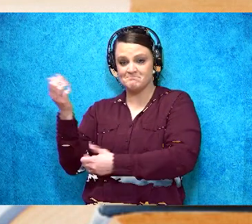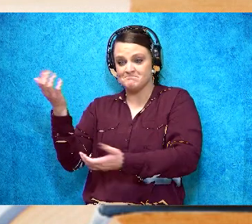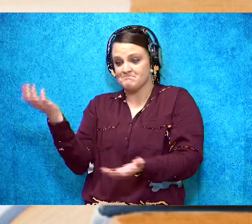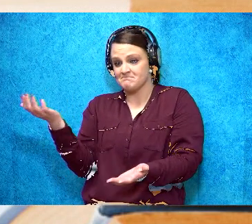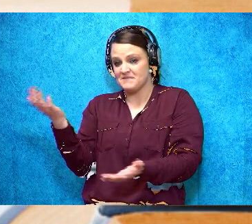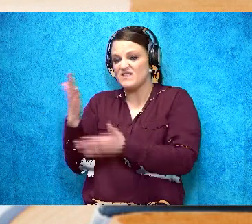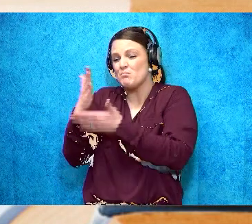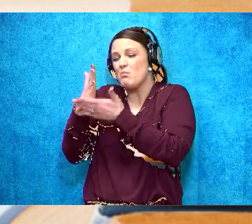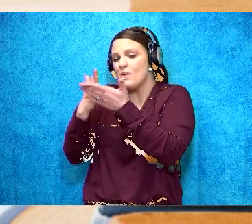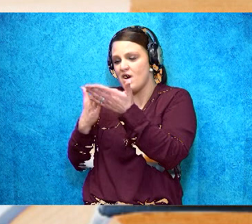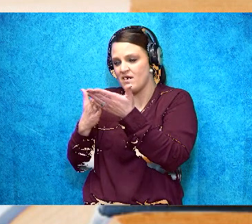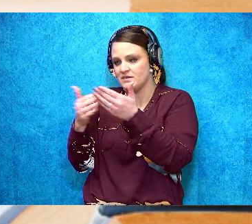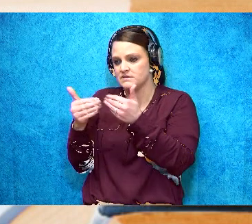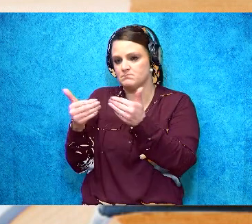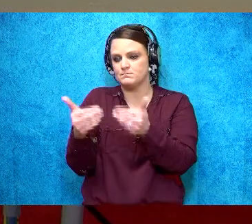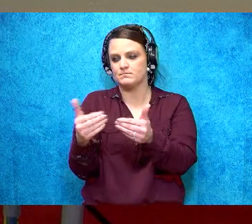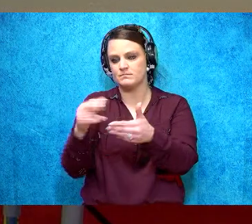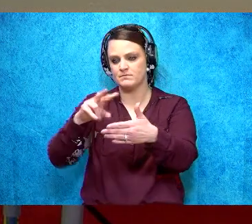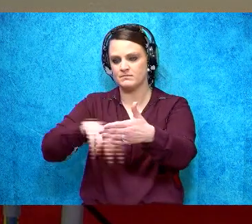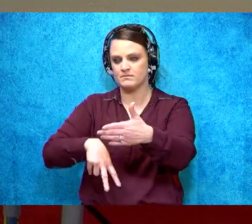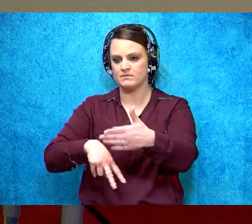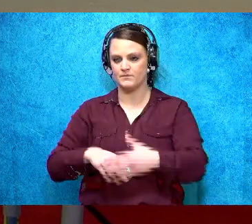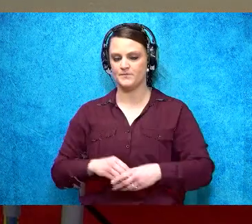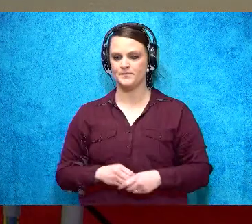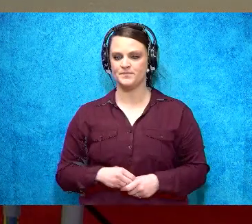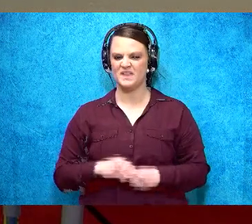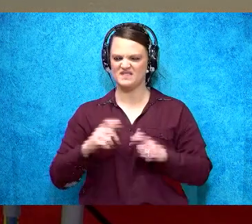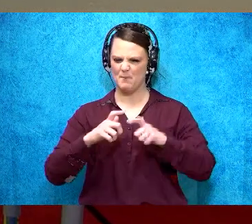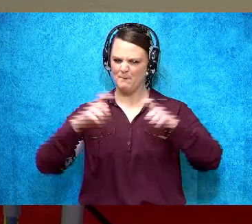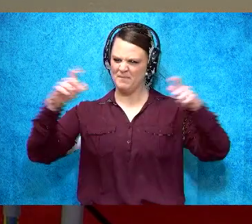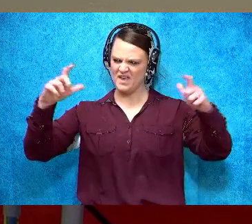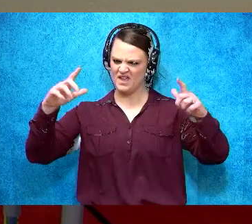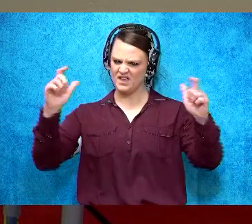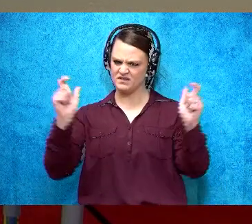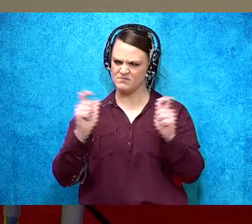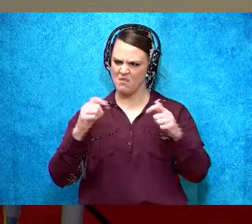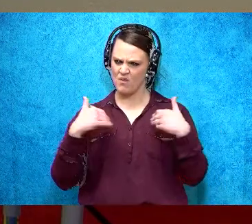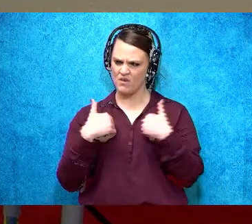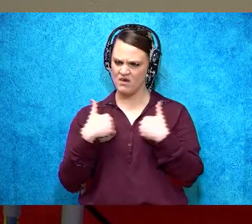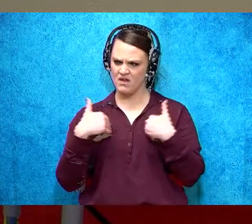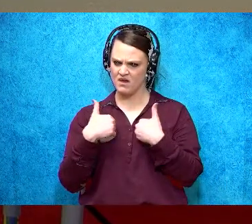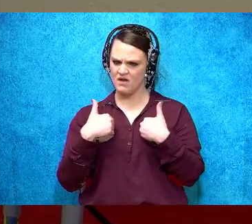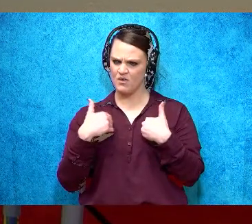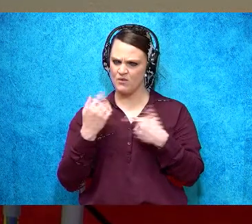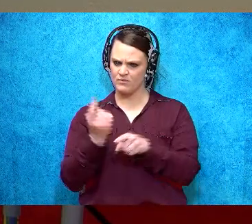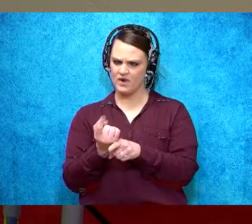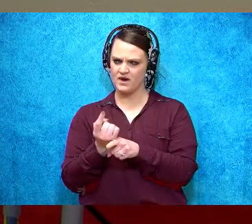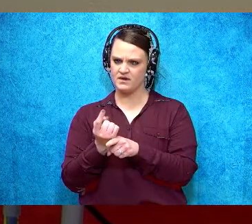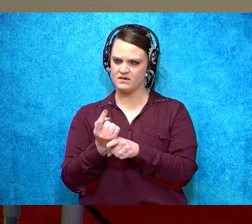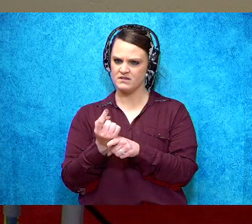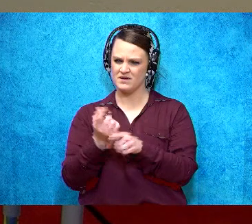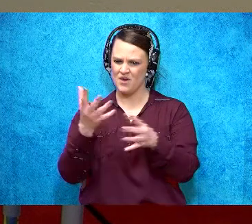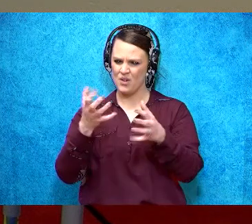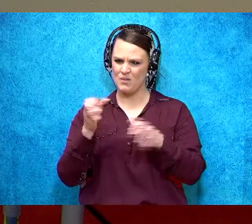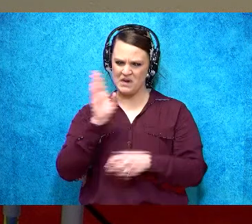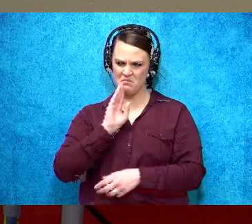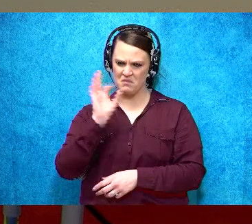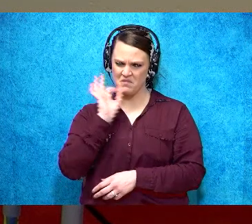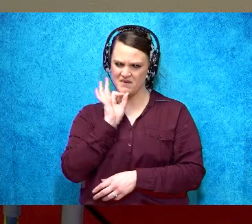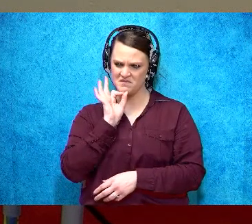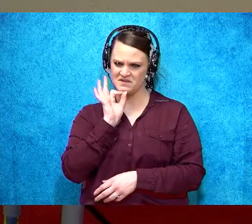of the passage. Let's keep on going. It said something about big and small creatures wanting their